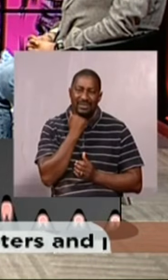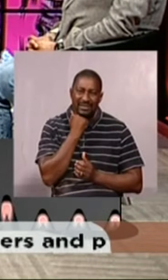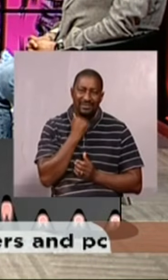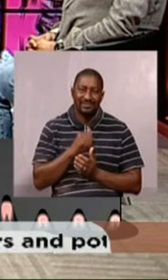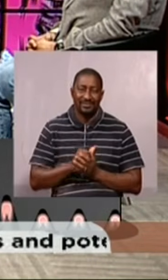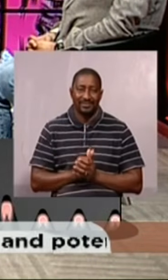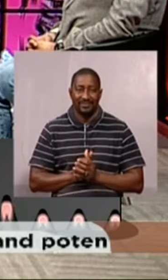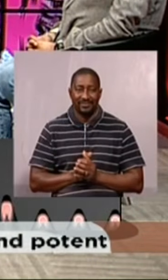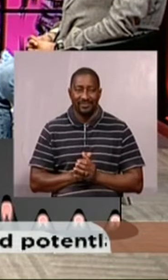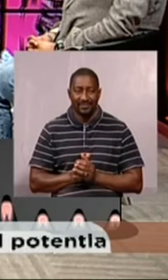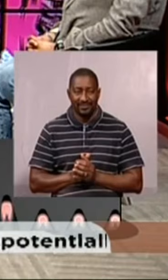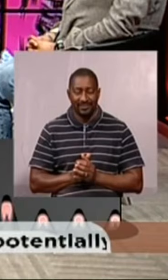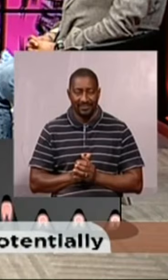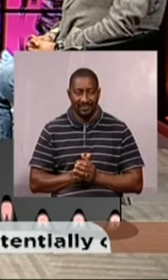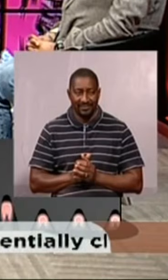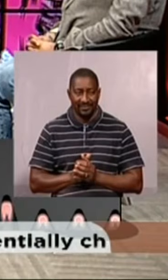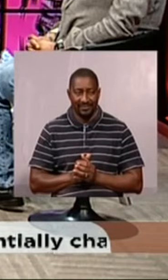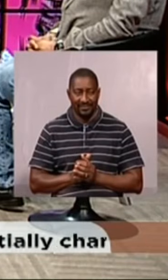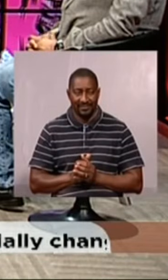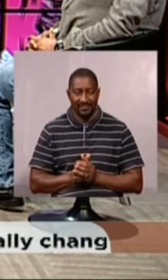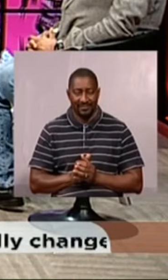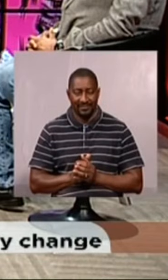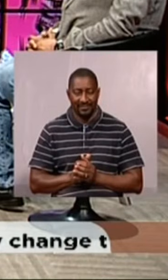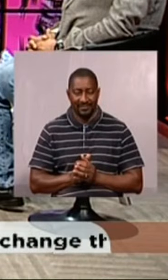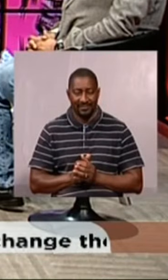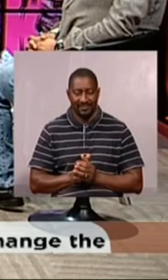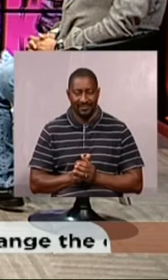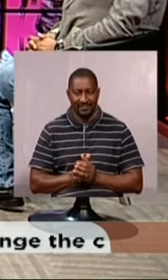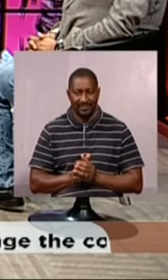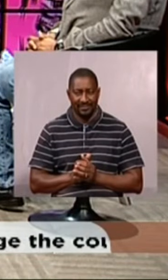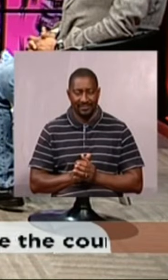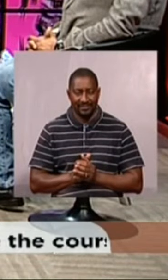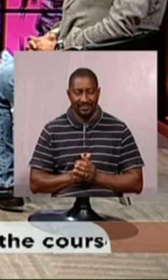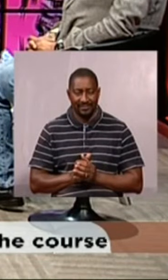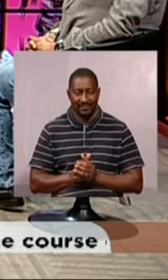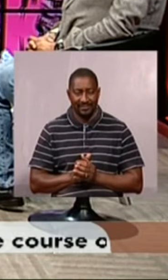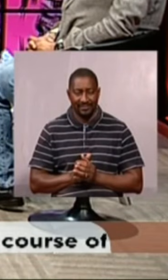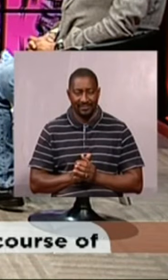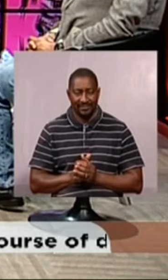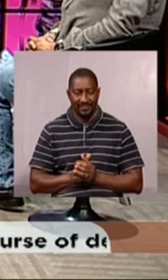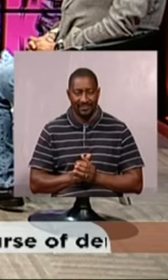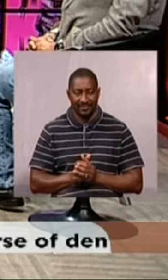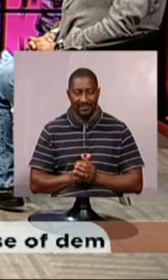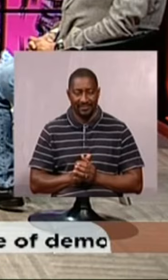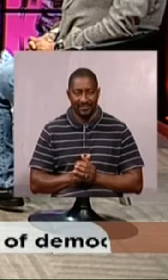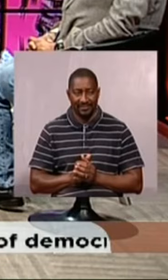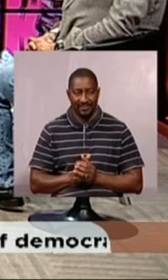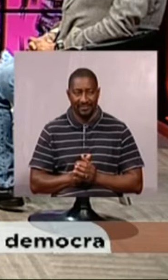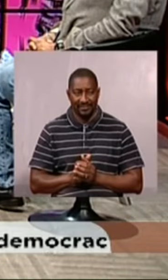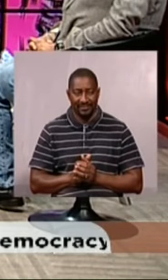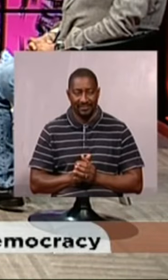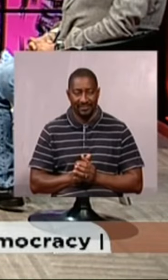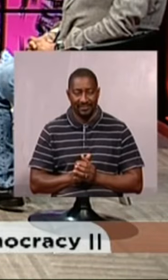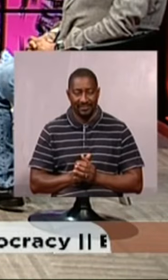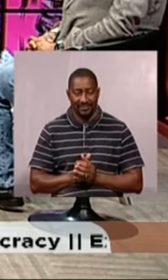sort of market or do whatever they can to as long as at least they ensure that they engage the political parties in